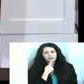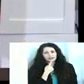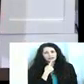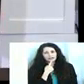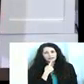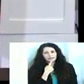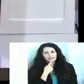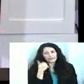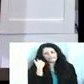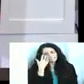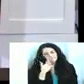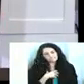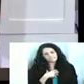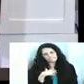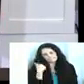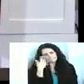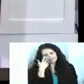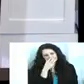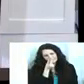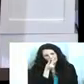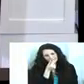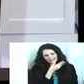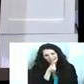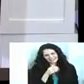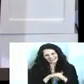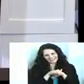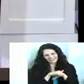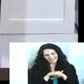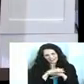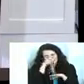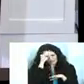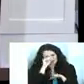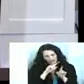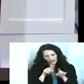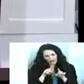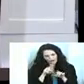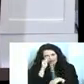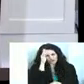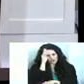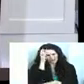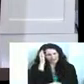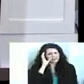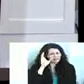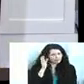midday sun." You may have heard it, or not.